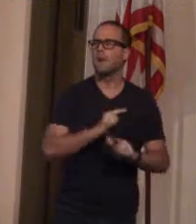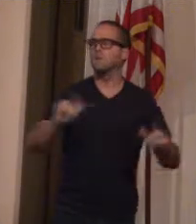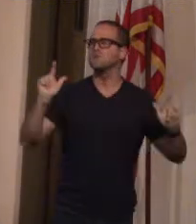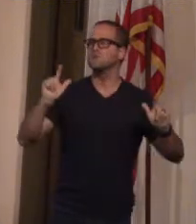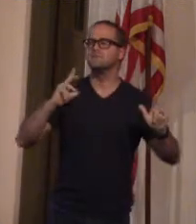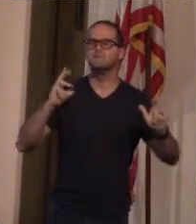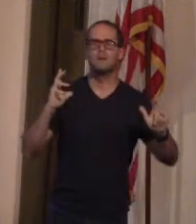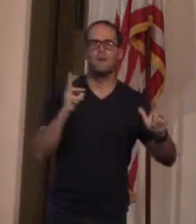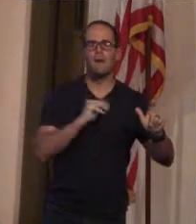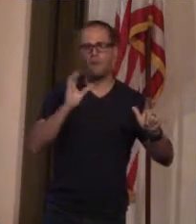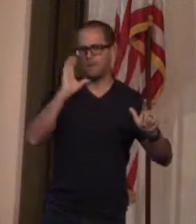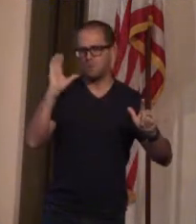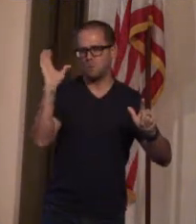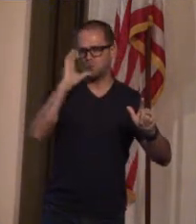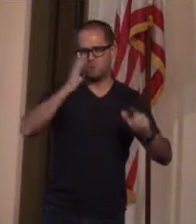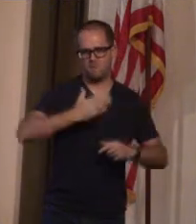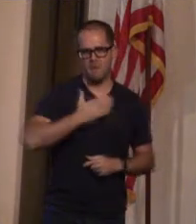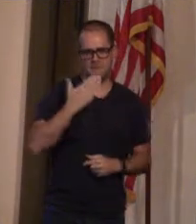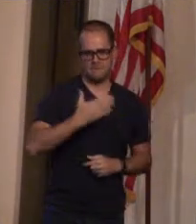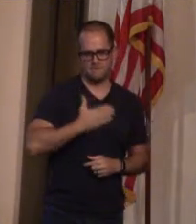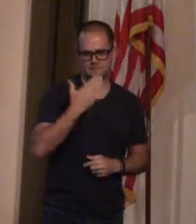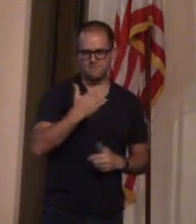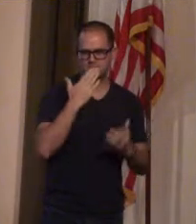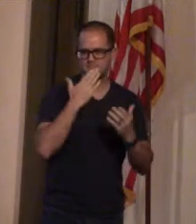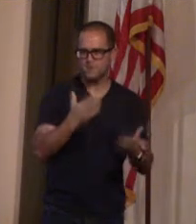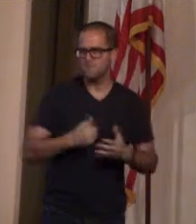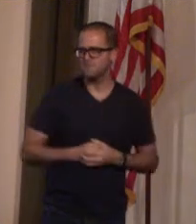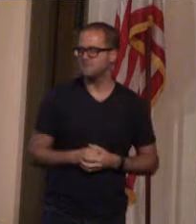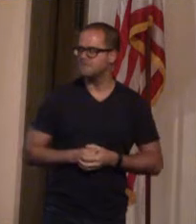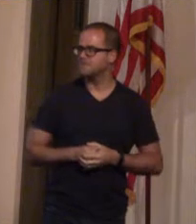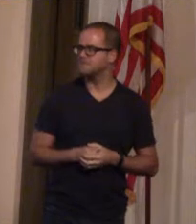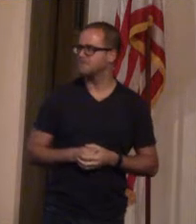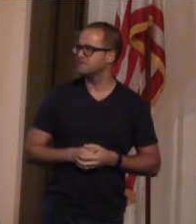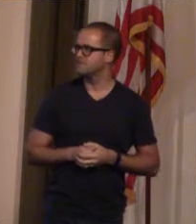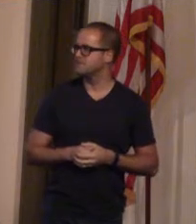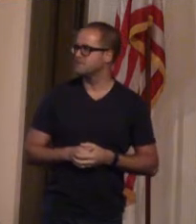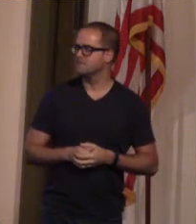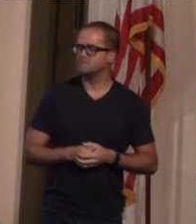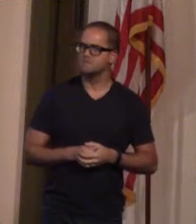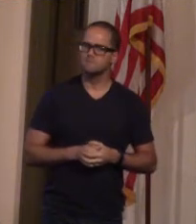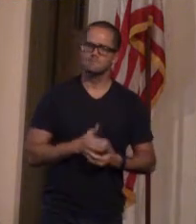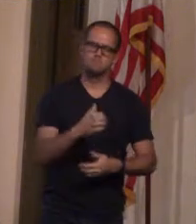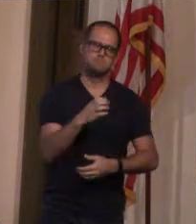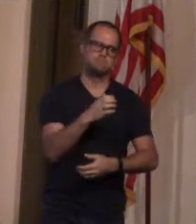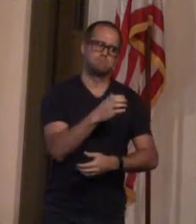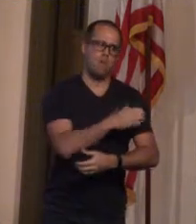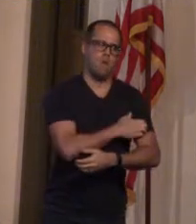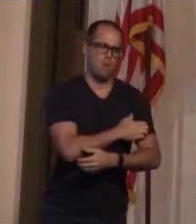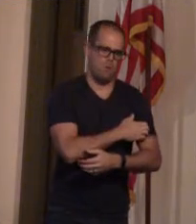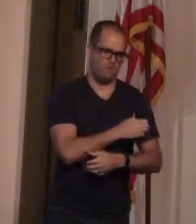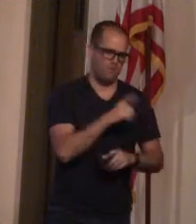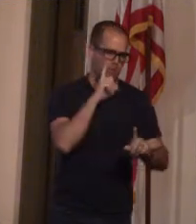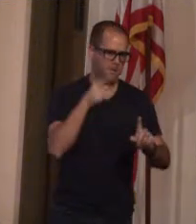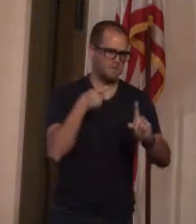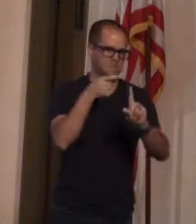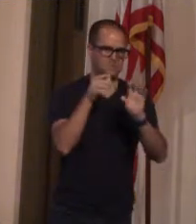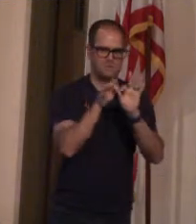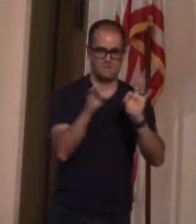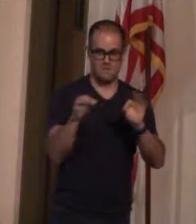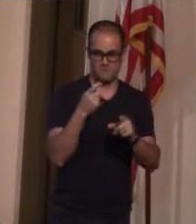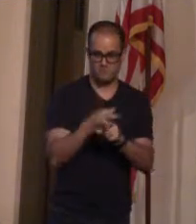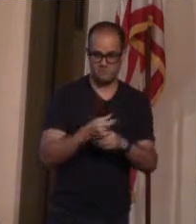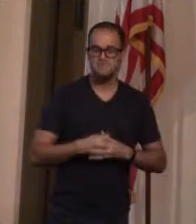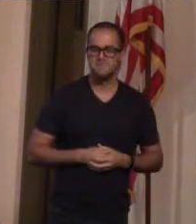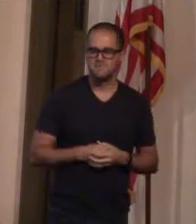by our Creator with certain inalienable rights, and among them are life, liberty, and